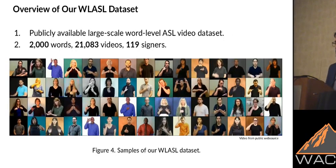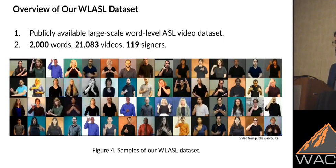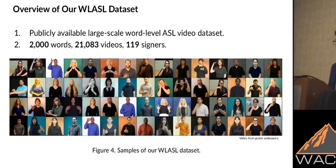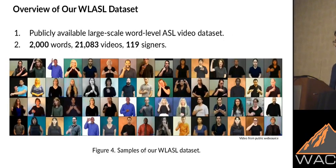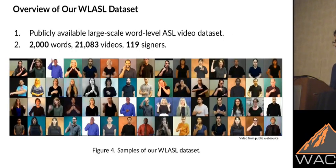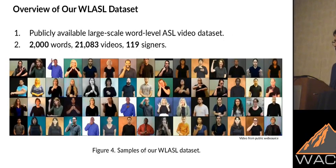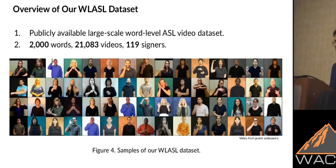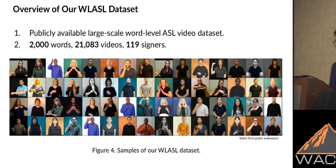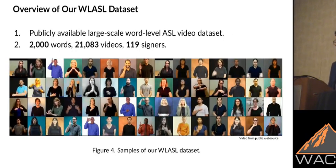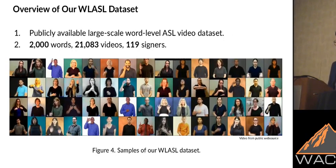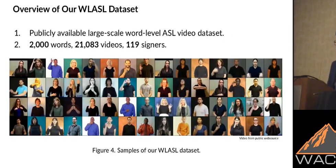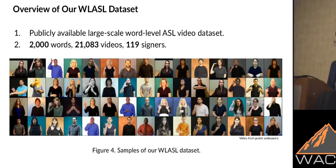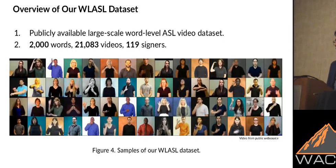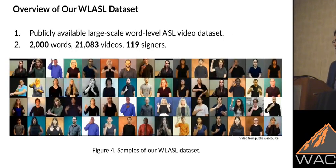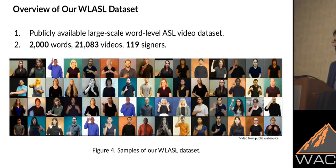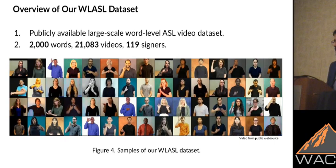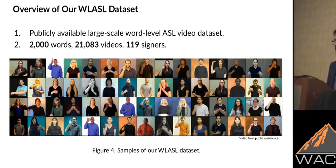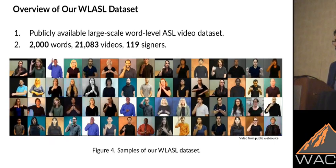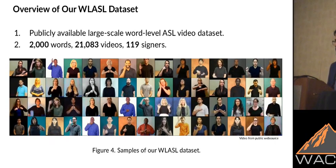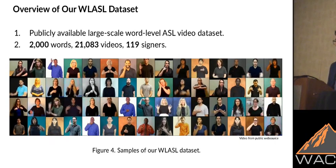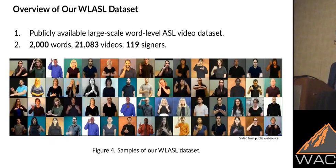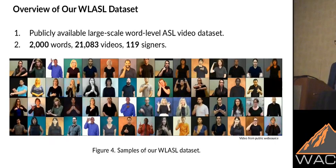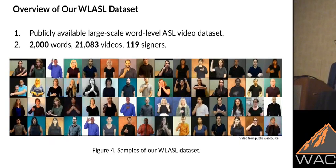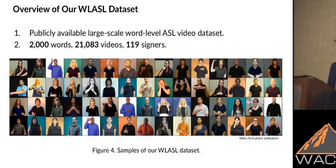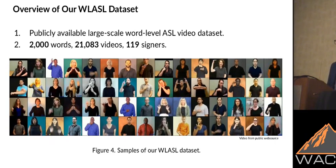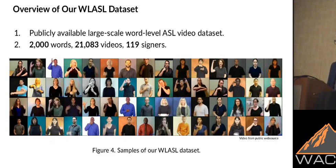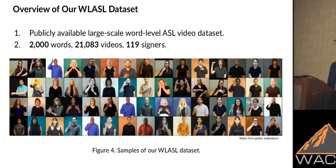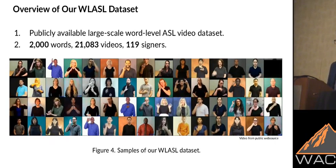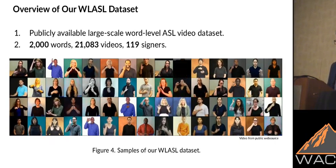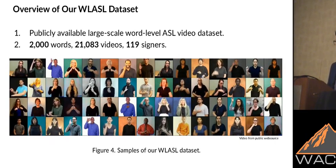Our proposed dataset is publicly available with more than